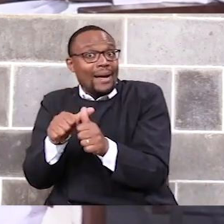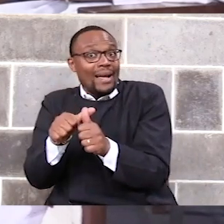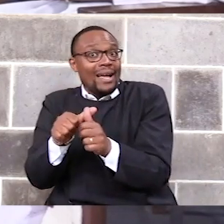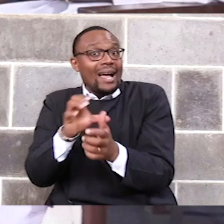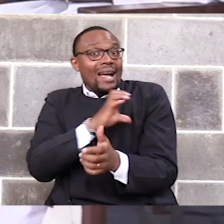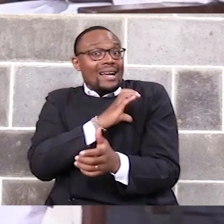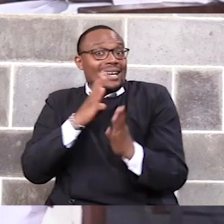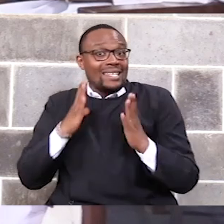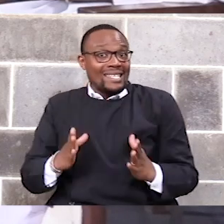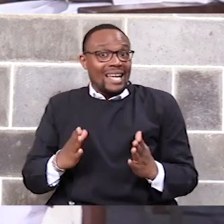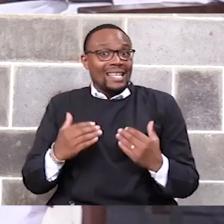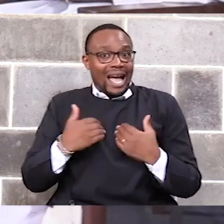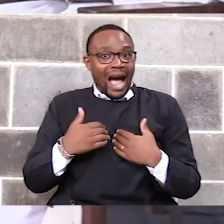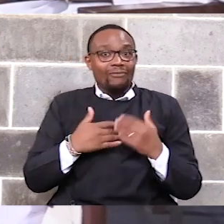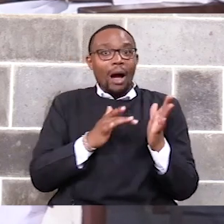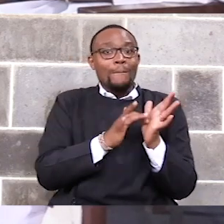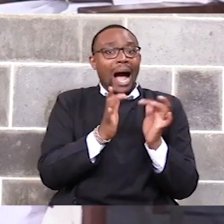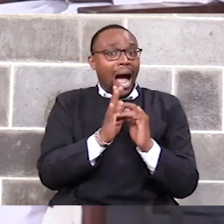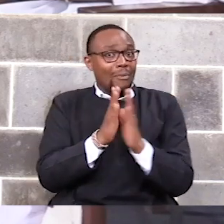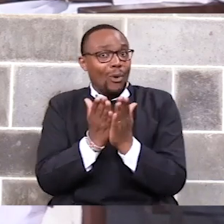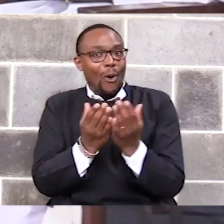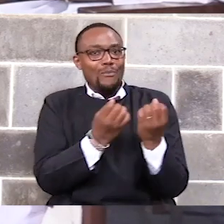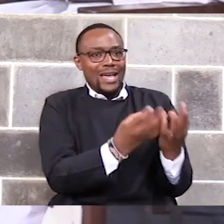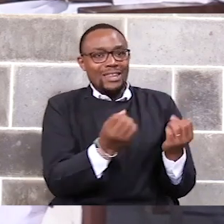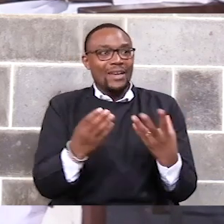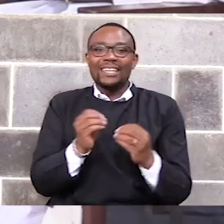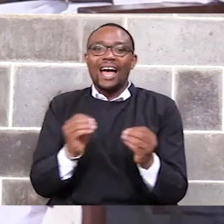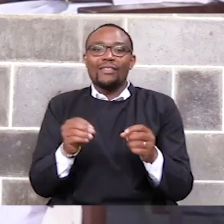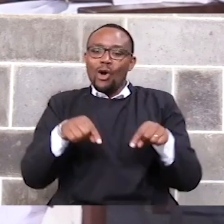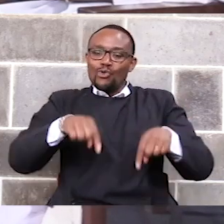Word of God in plenty and available as we have it today.